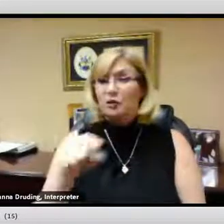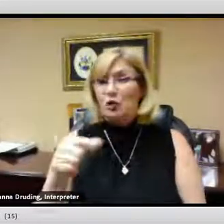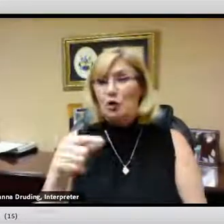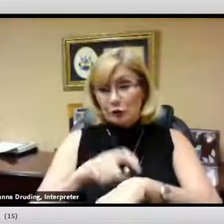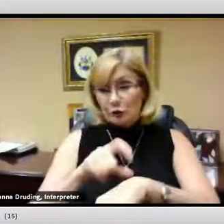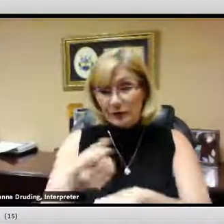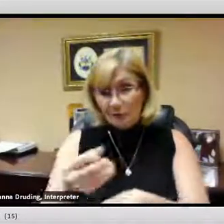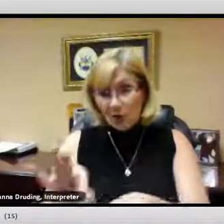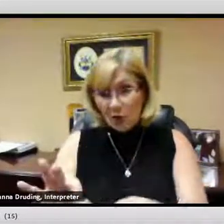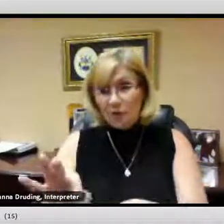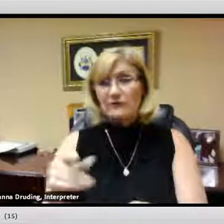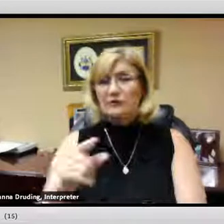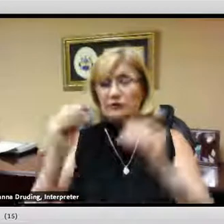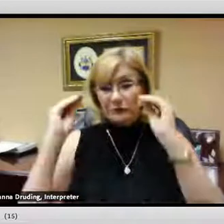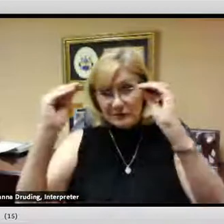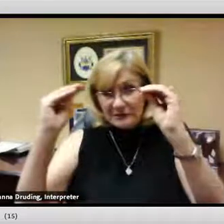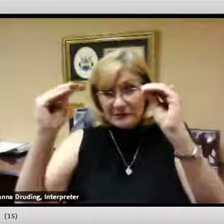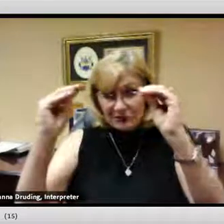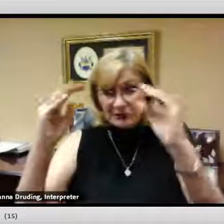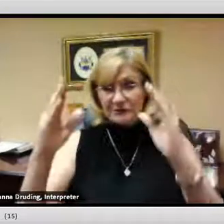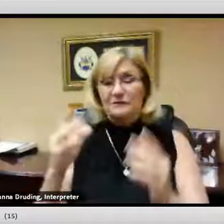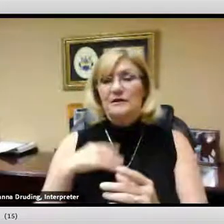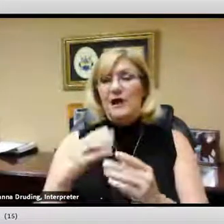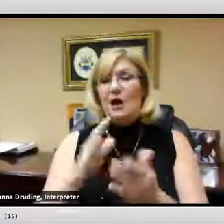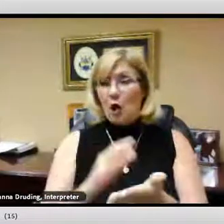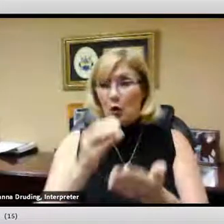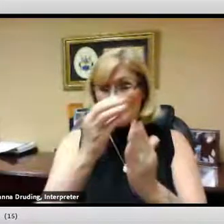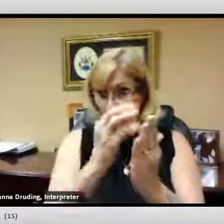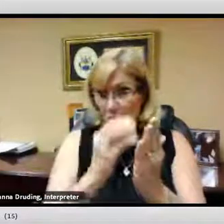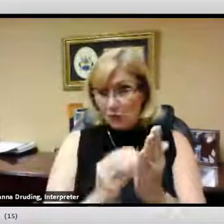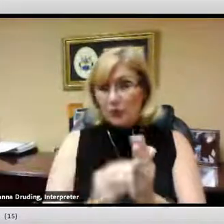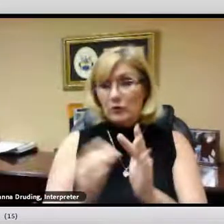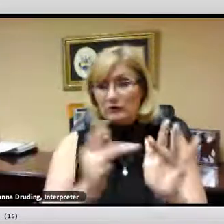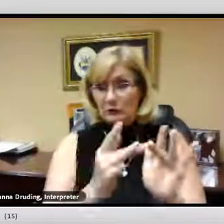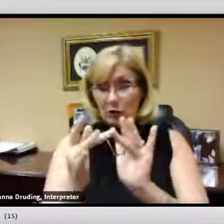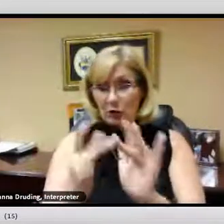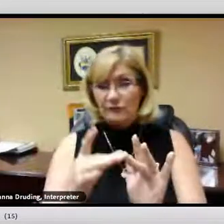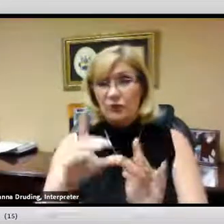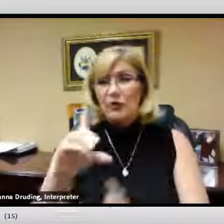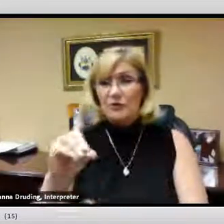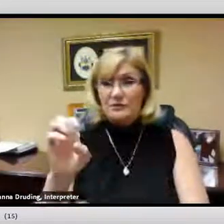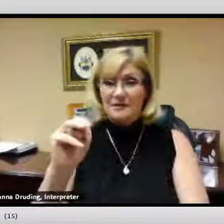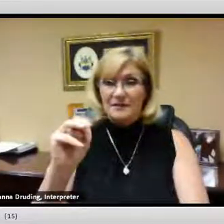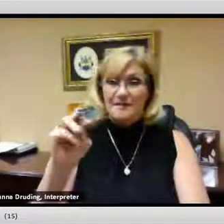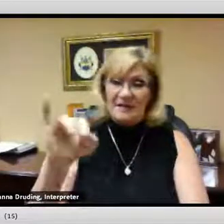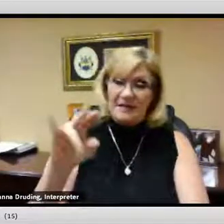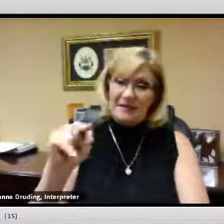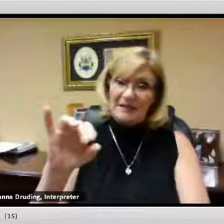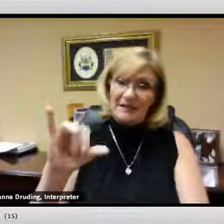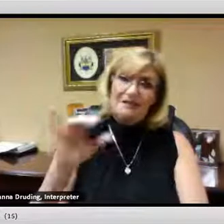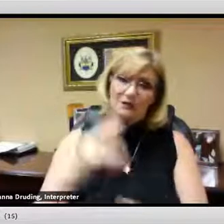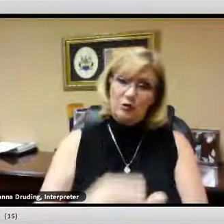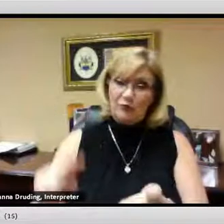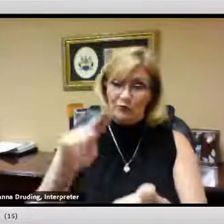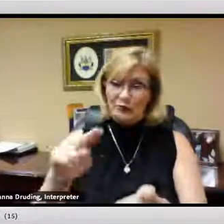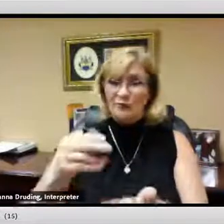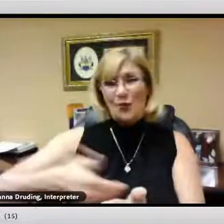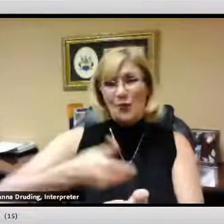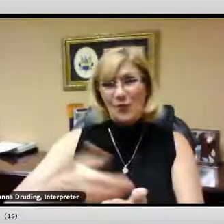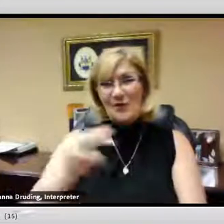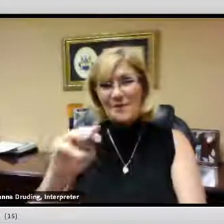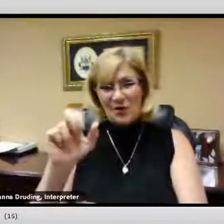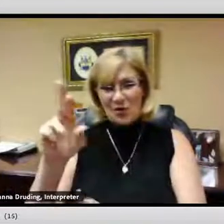Hillsdale, Maureen teaches a course in knowledge organization online for Dominican University. Please welcome Maureen and enjoy her